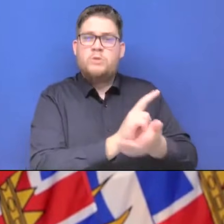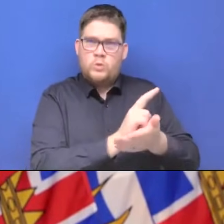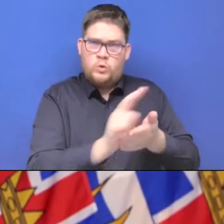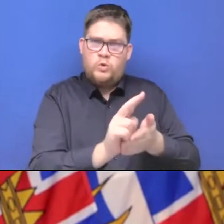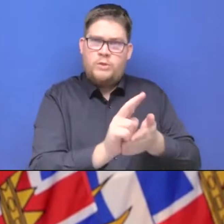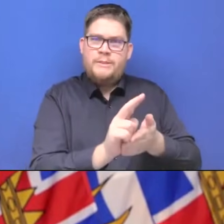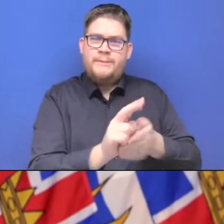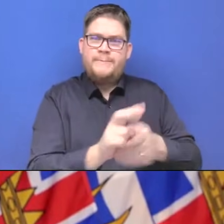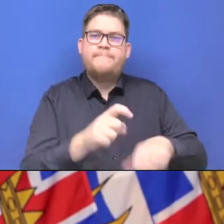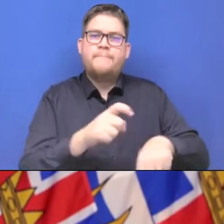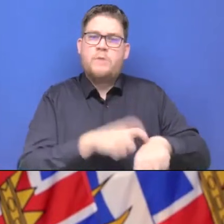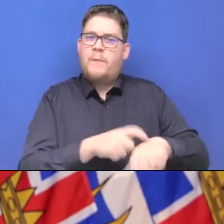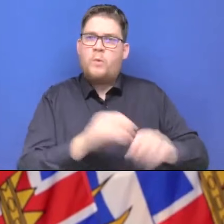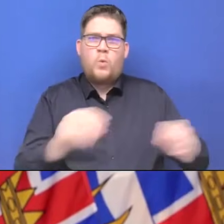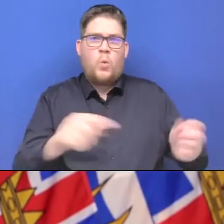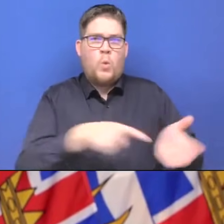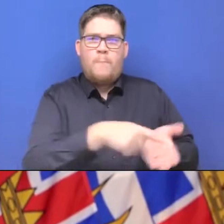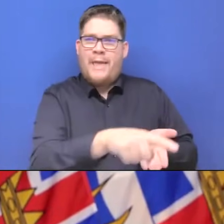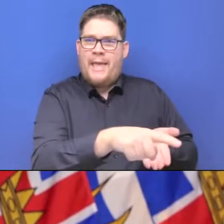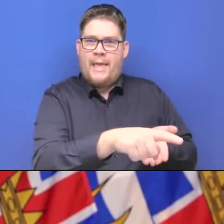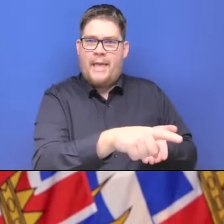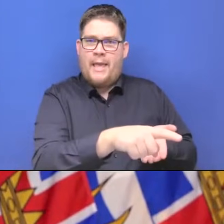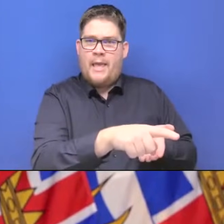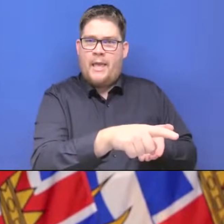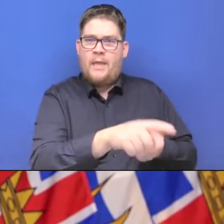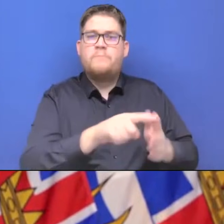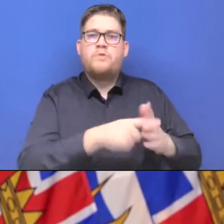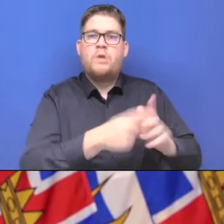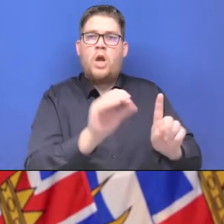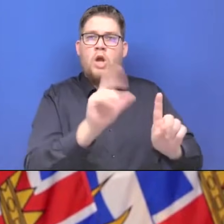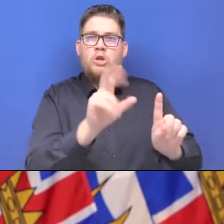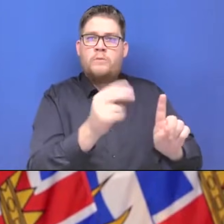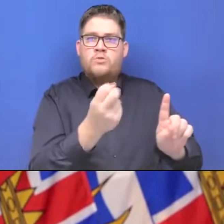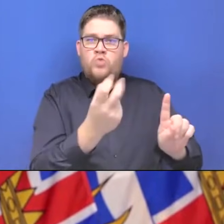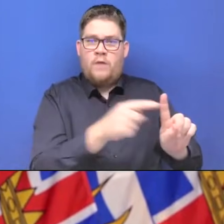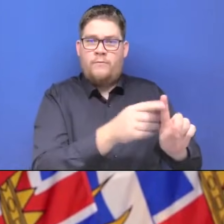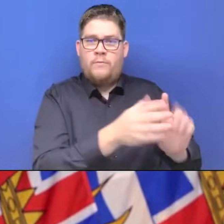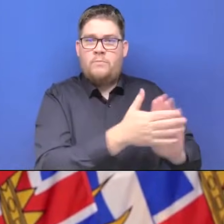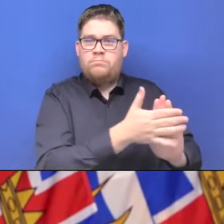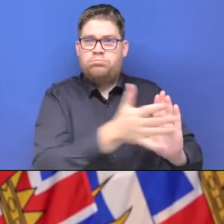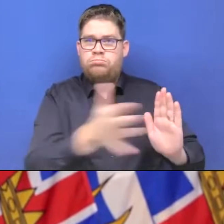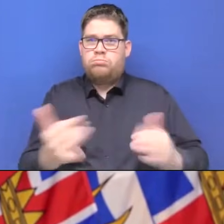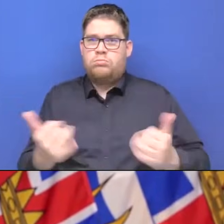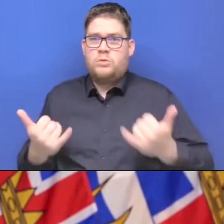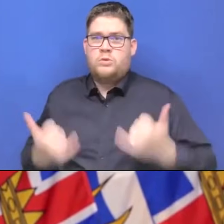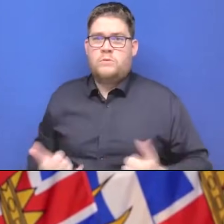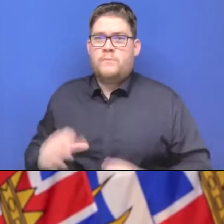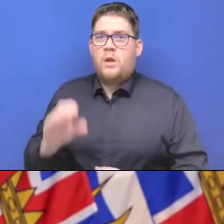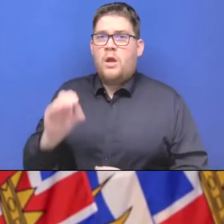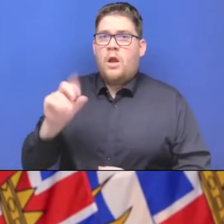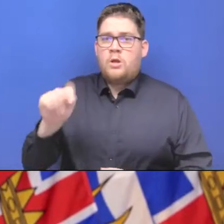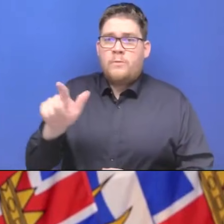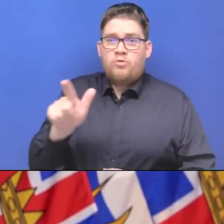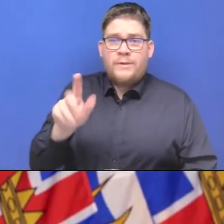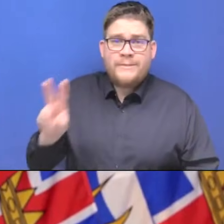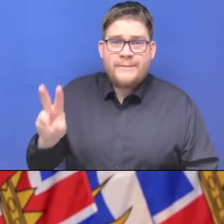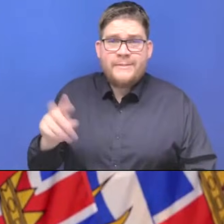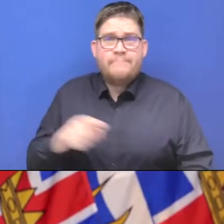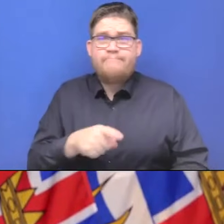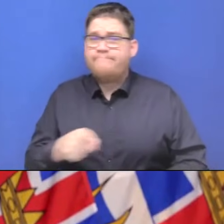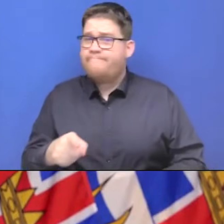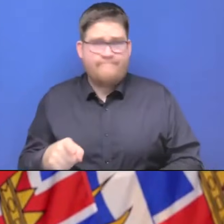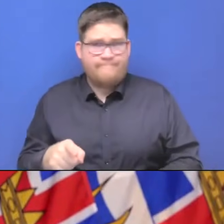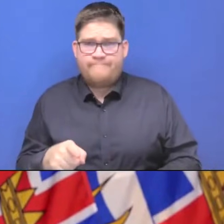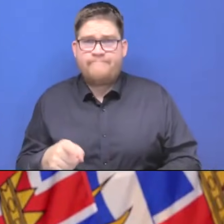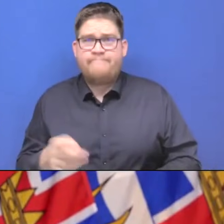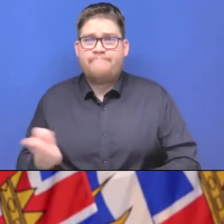commencing October 12th. This is followed on October 26th, which is today, by termination of employment. This